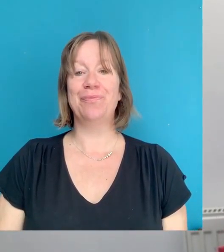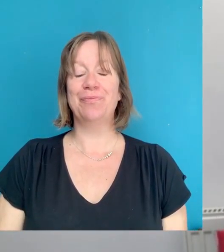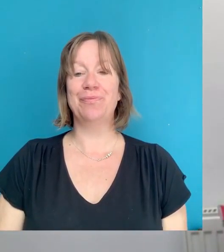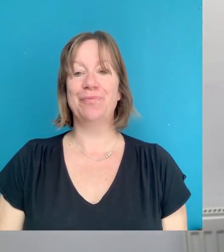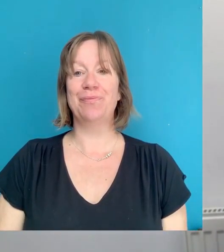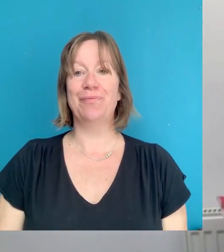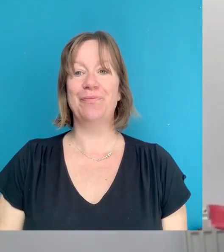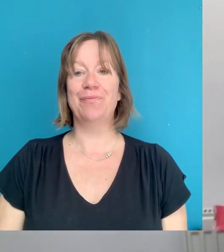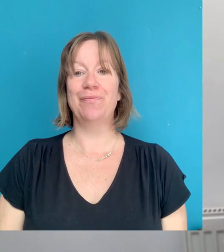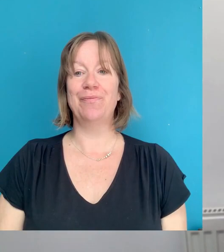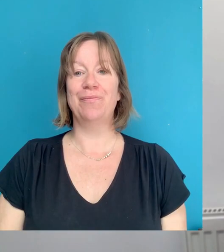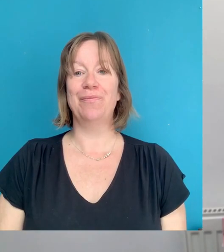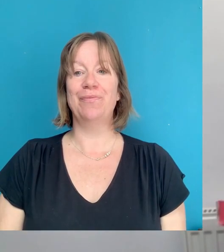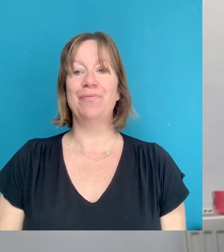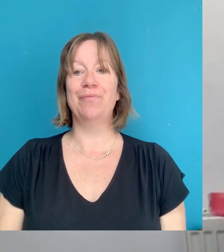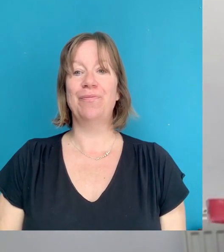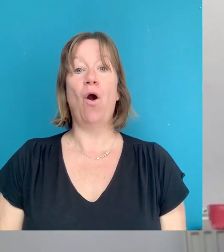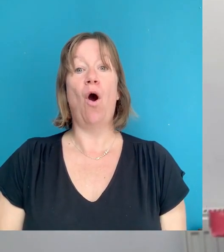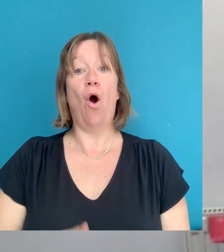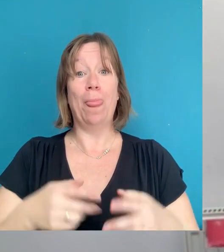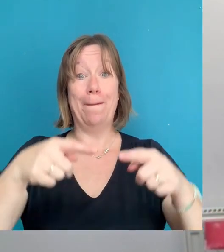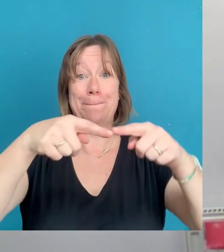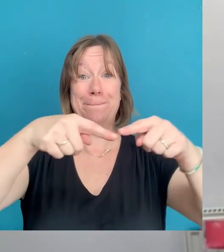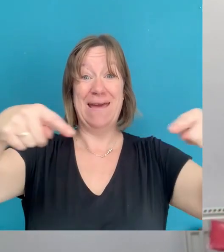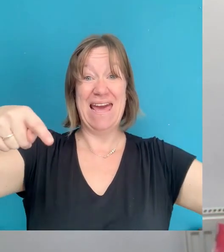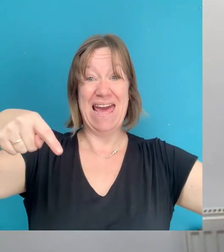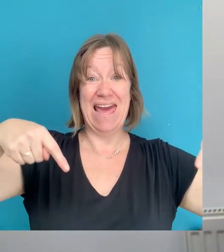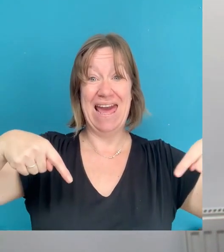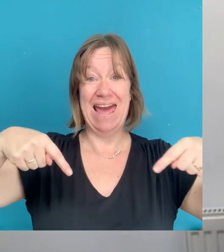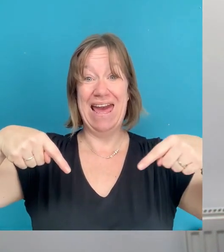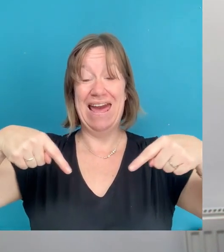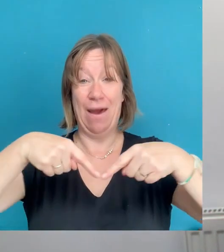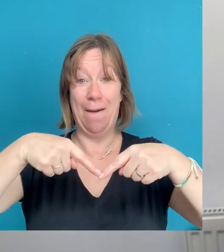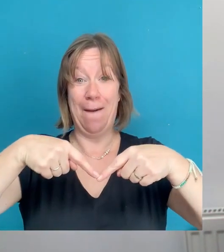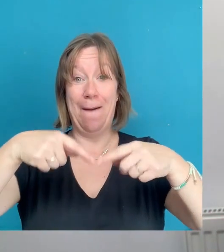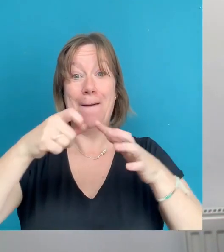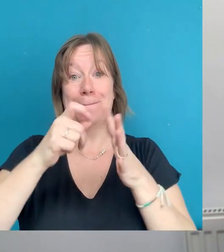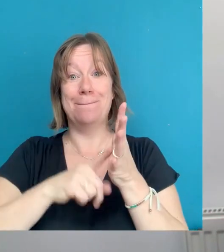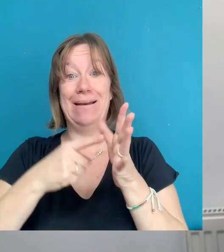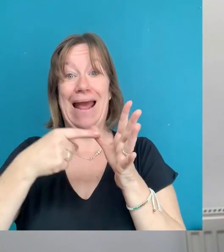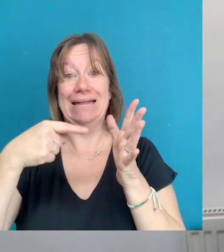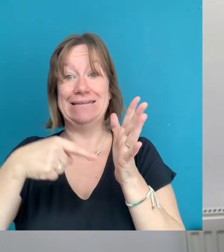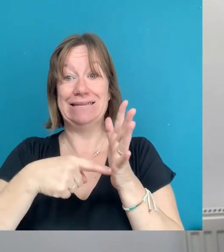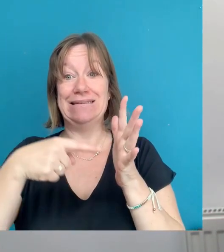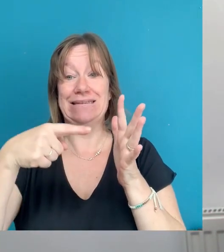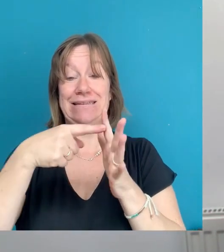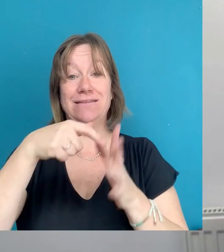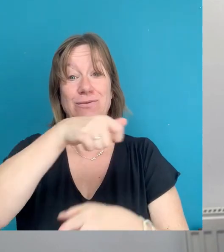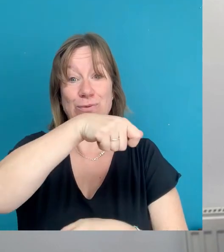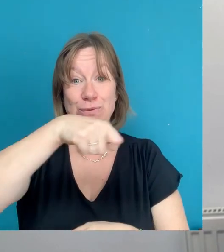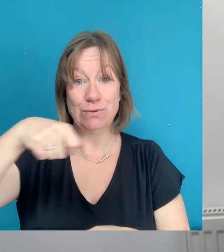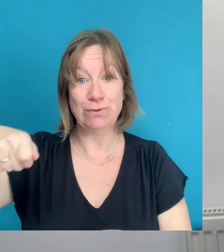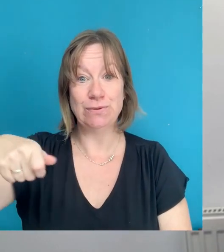And then I'm going to, on my larger inking plate, I'm going to the top left corner